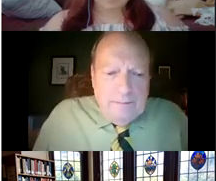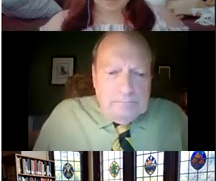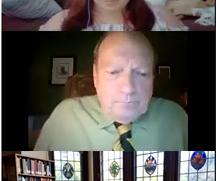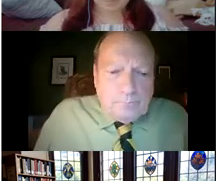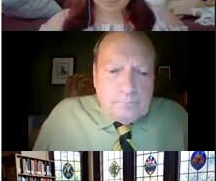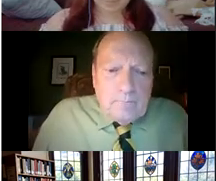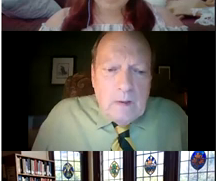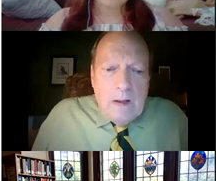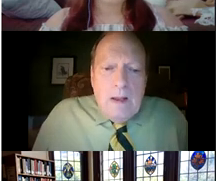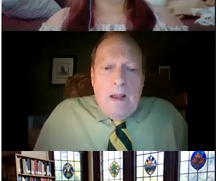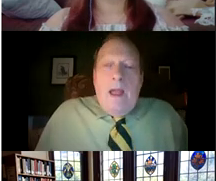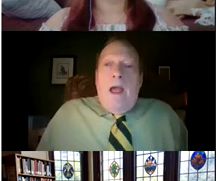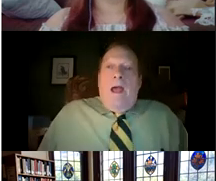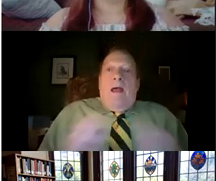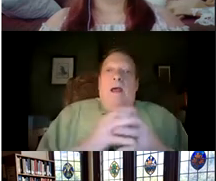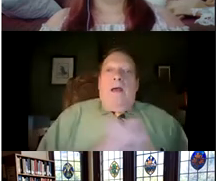it.